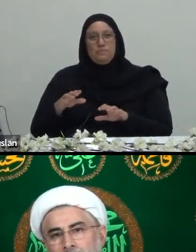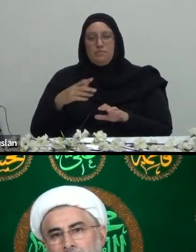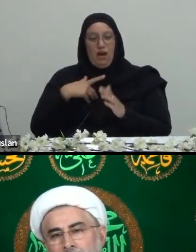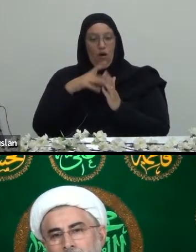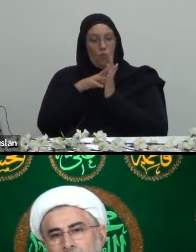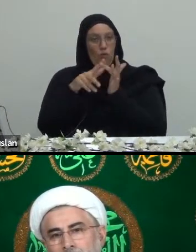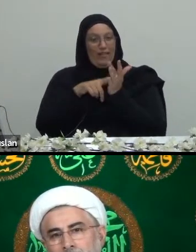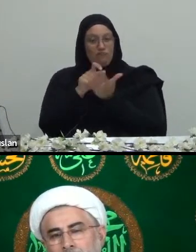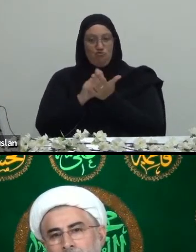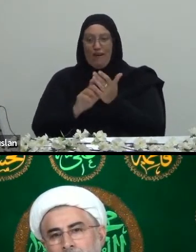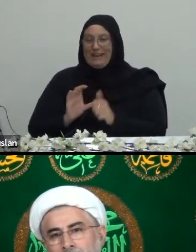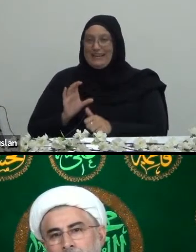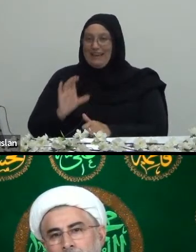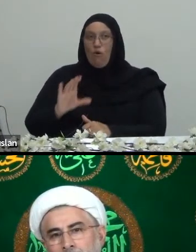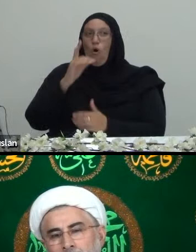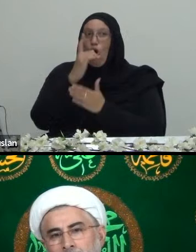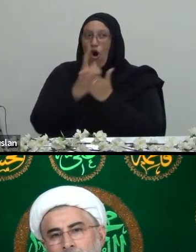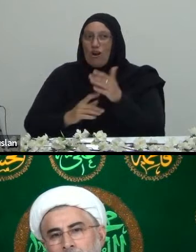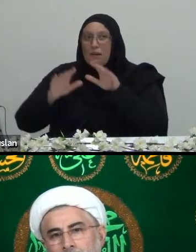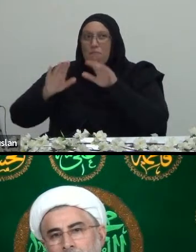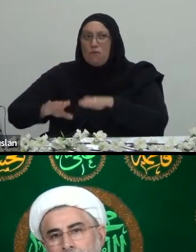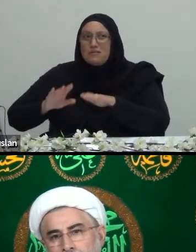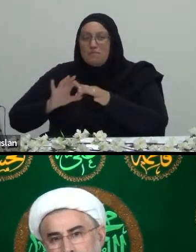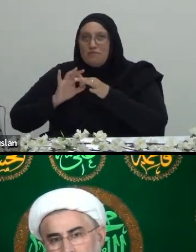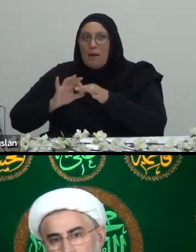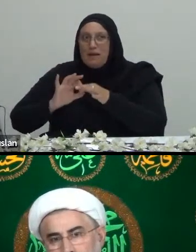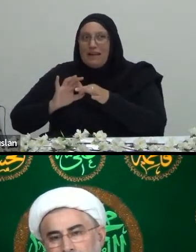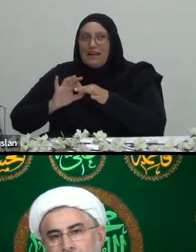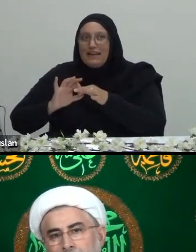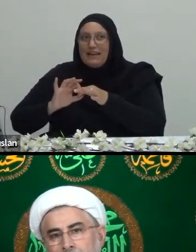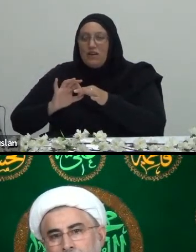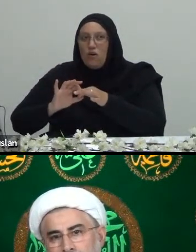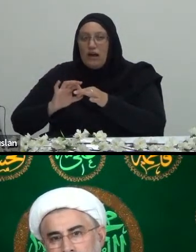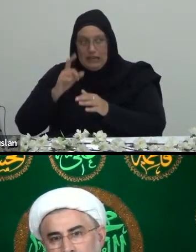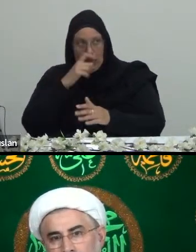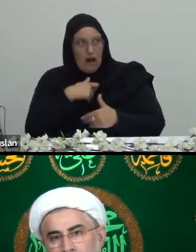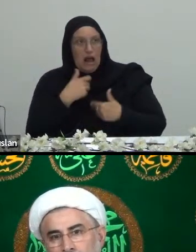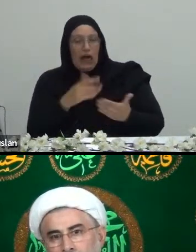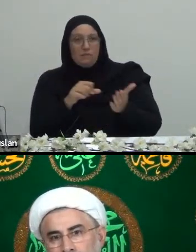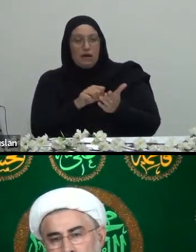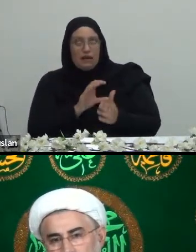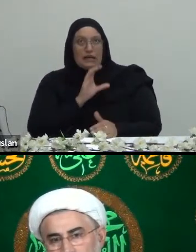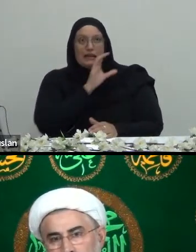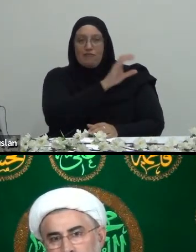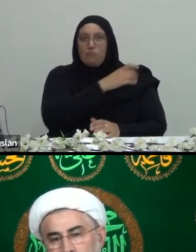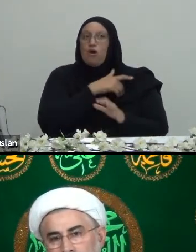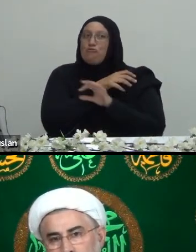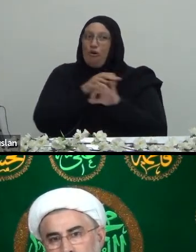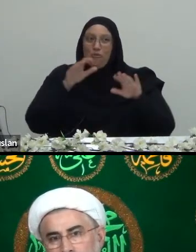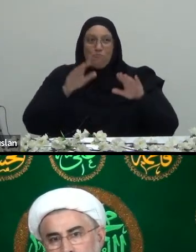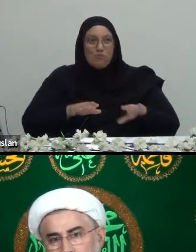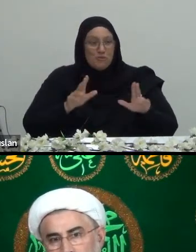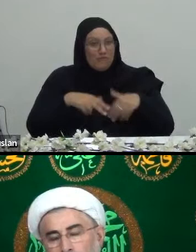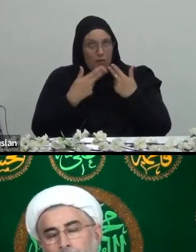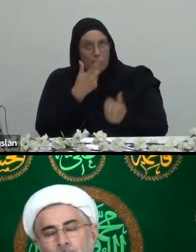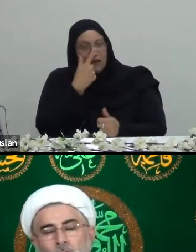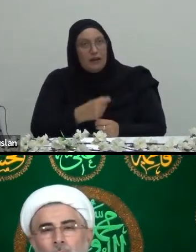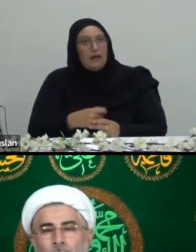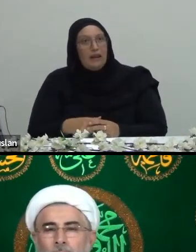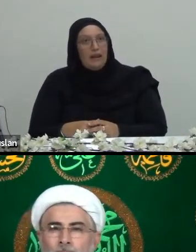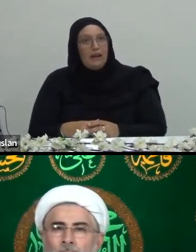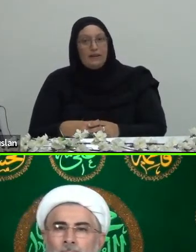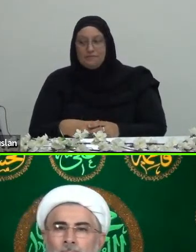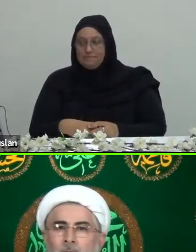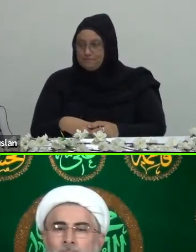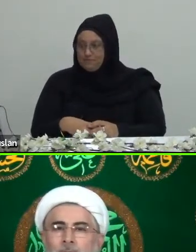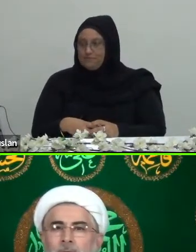do I do about my non-Muslim relatives? Can they inherit or can they not? What is the jurisprudence behind that?